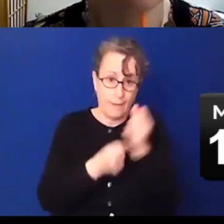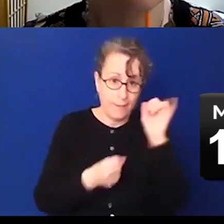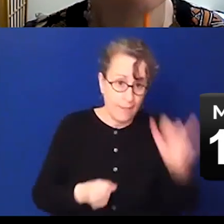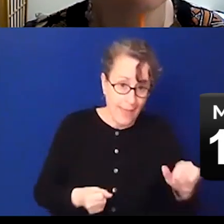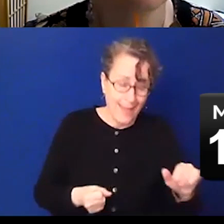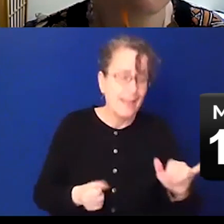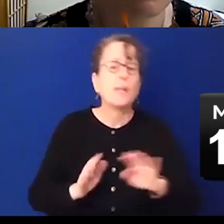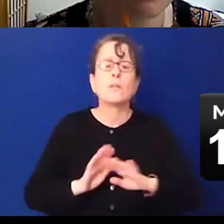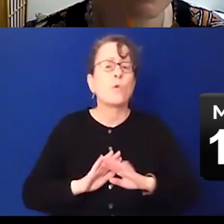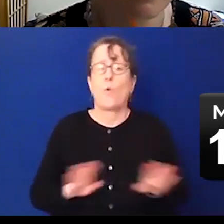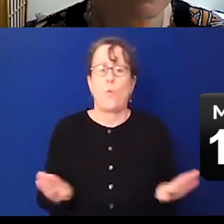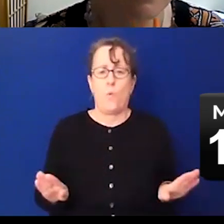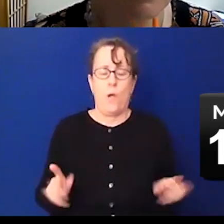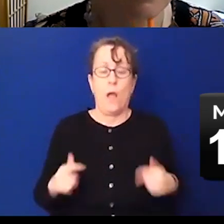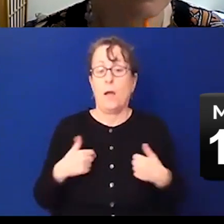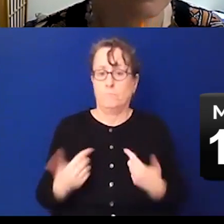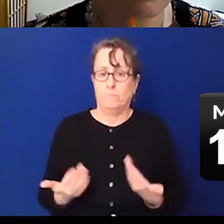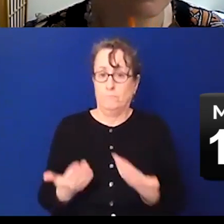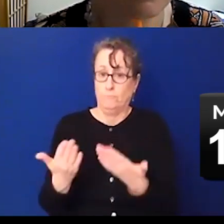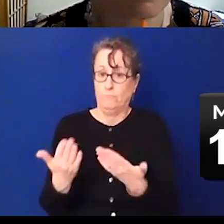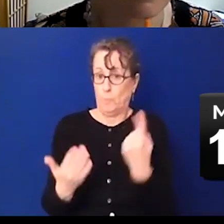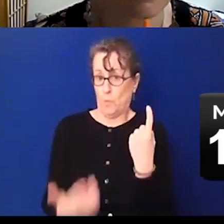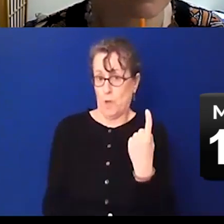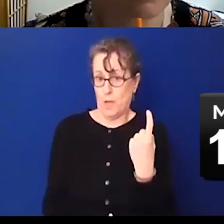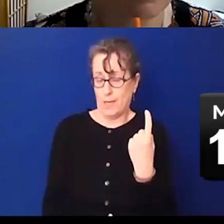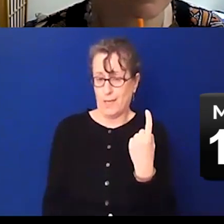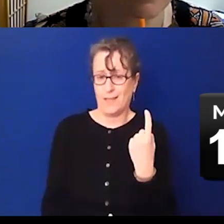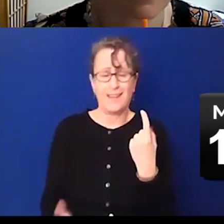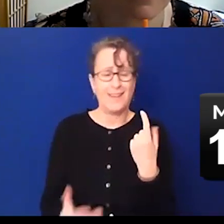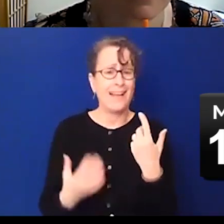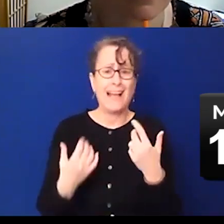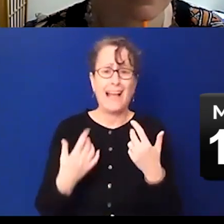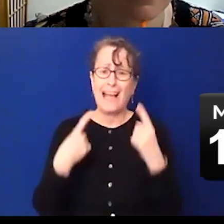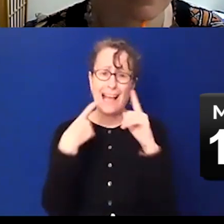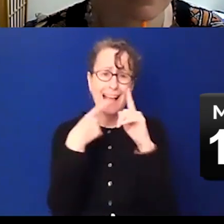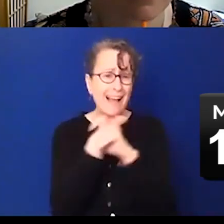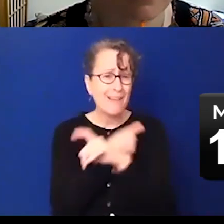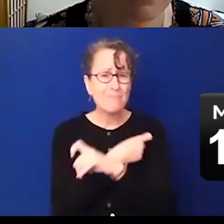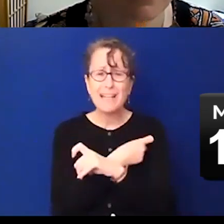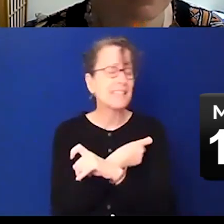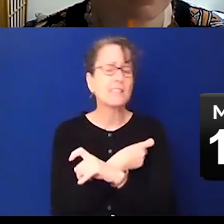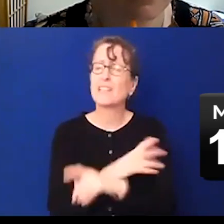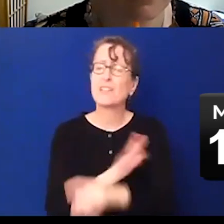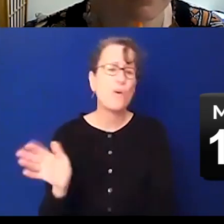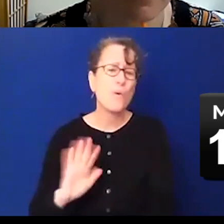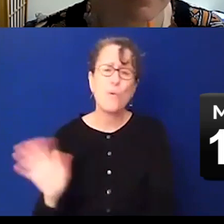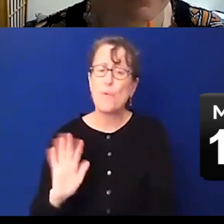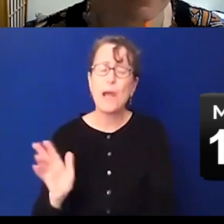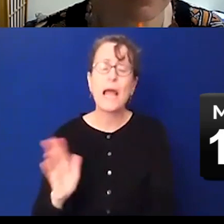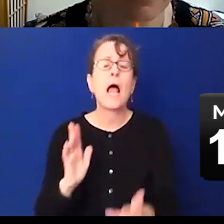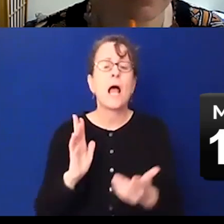you try not to make the procedure for administering this more complicated.